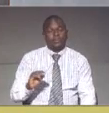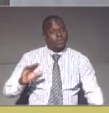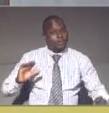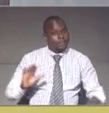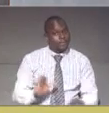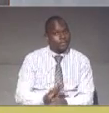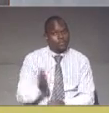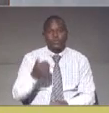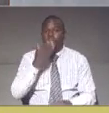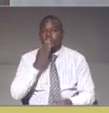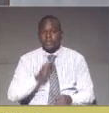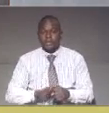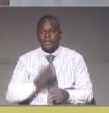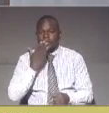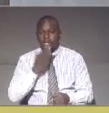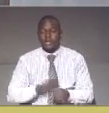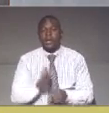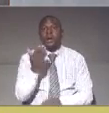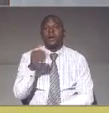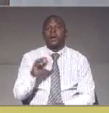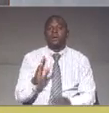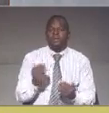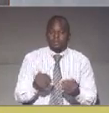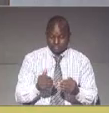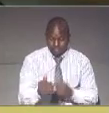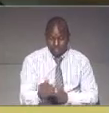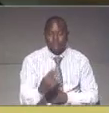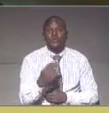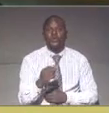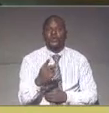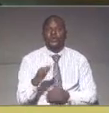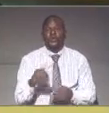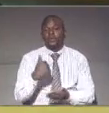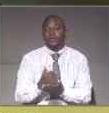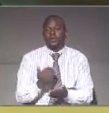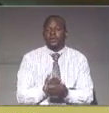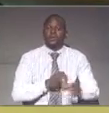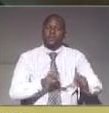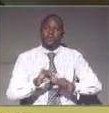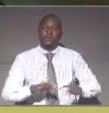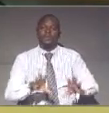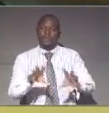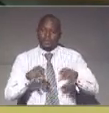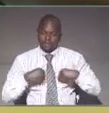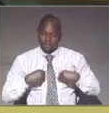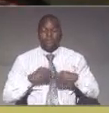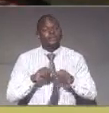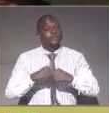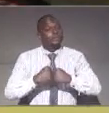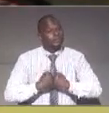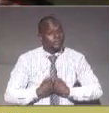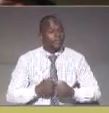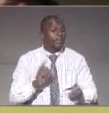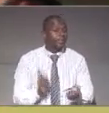fulfill all the pledges and more come 2021. The sector administrators admit that it has been challenging to find a